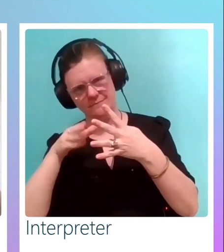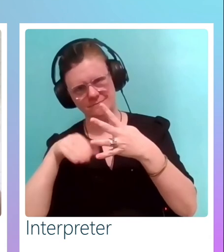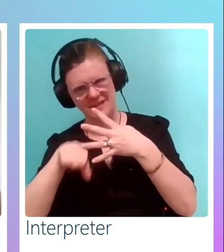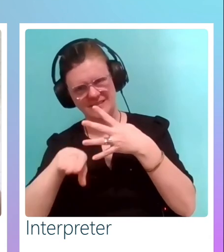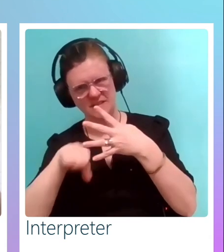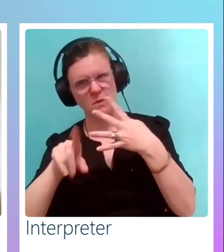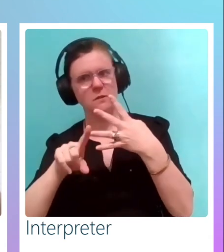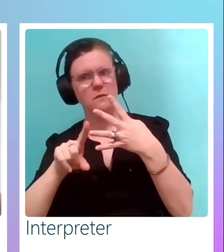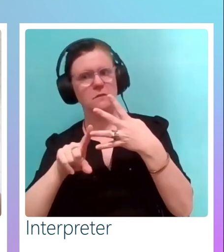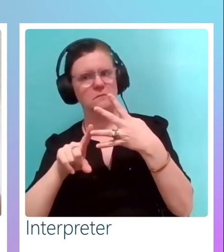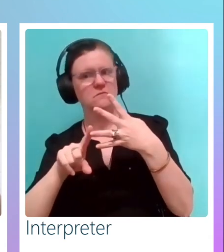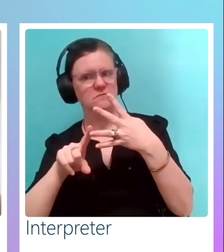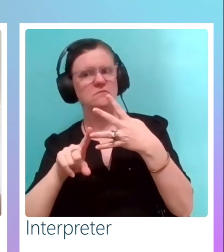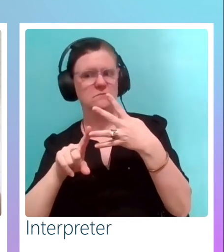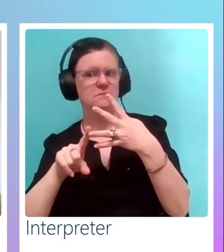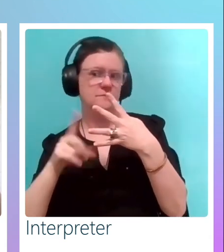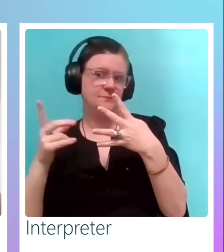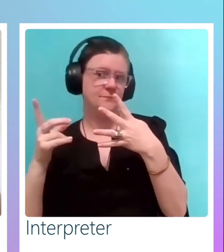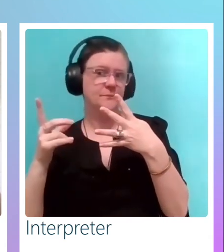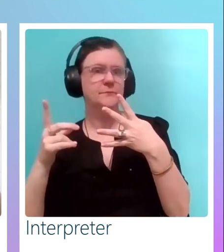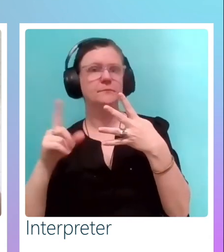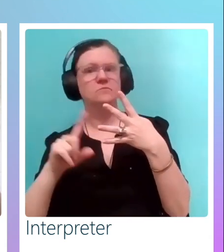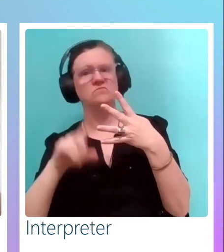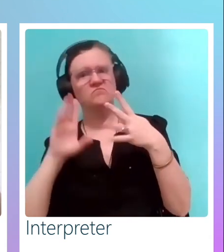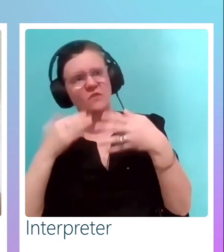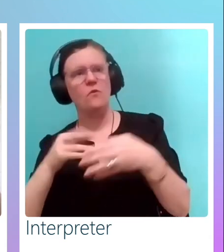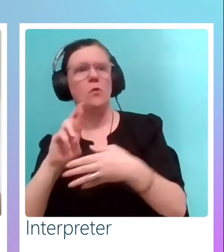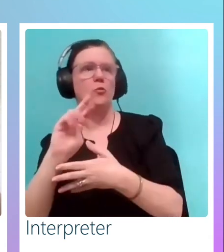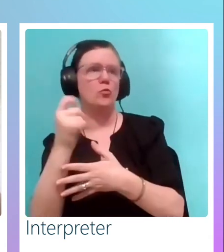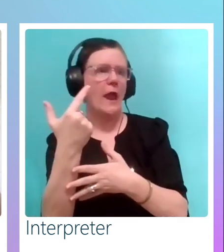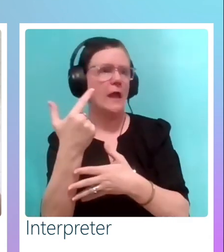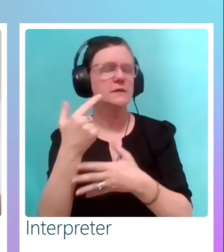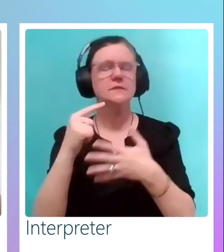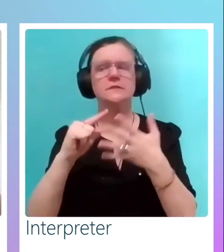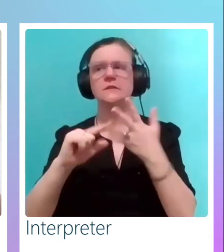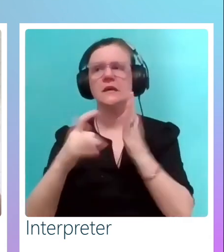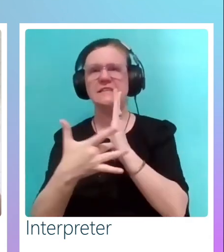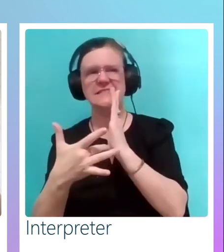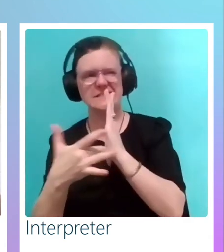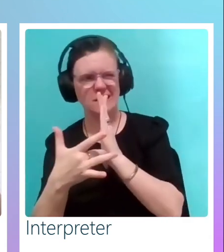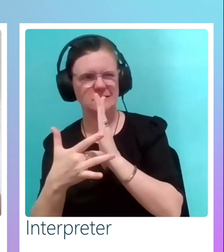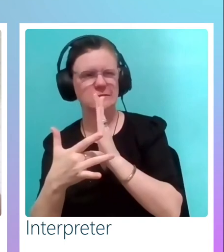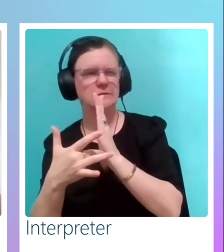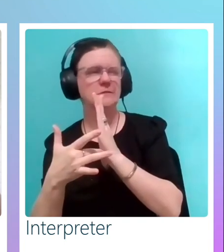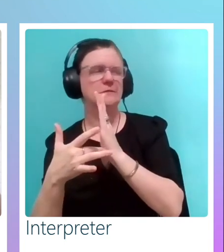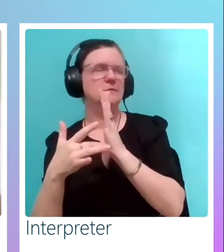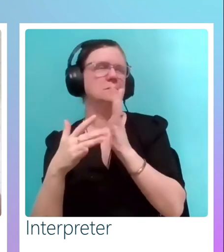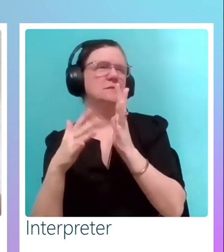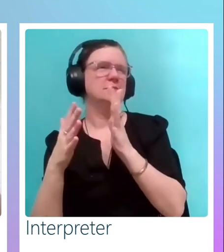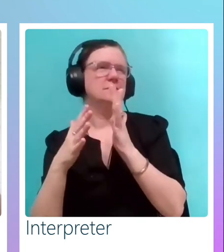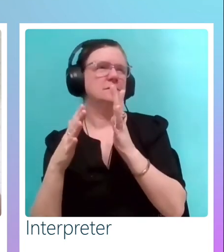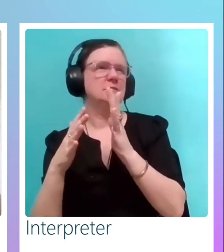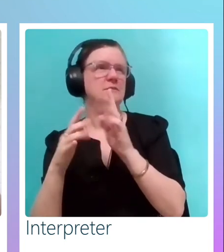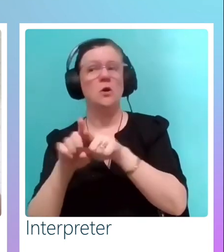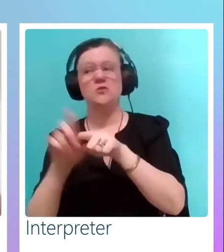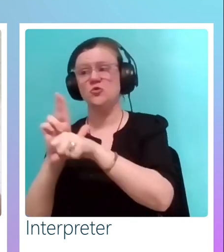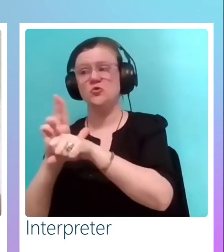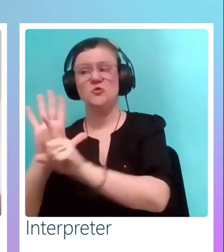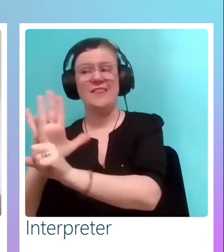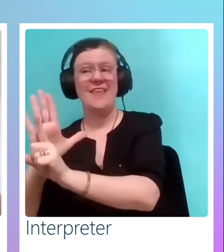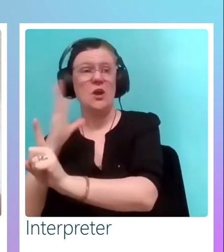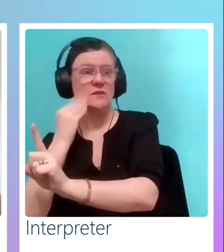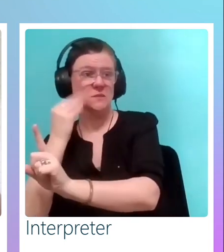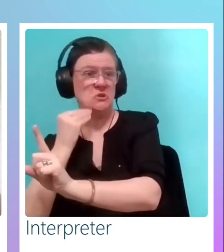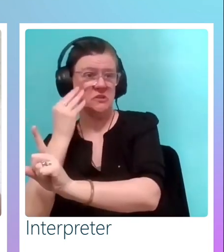does a lot of different things around the regulations, around technical stuff. but also around user experience. So we've got